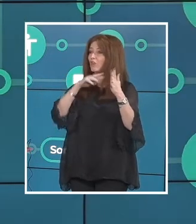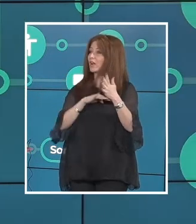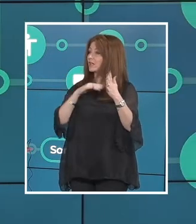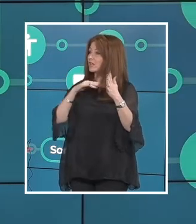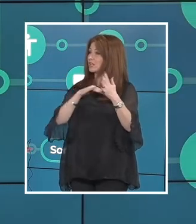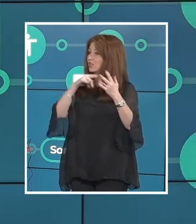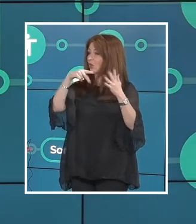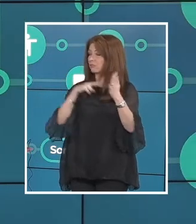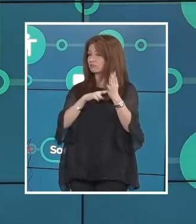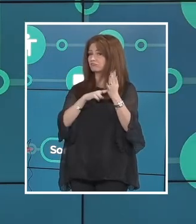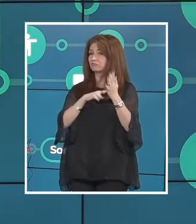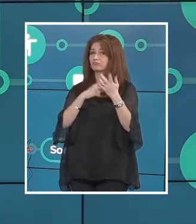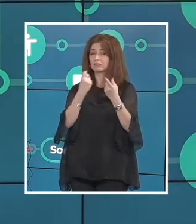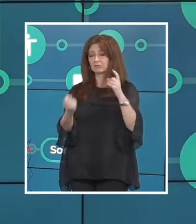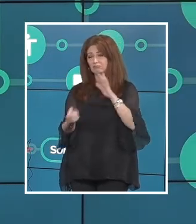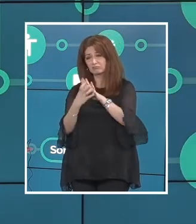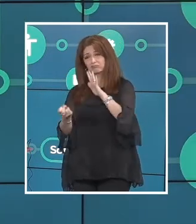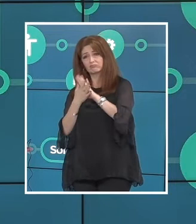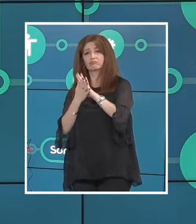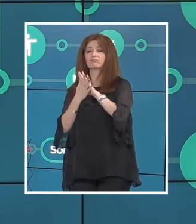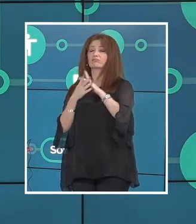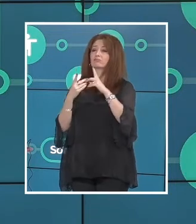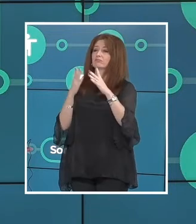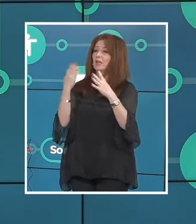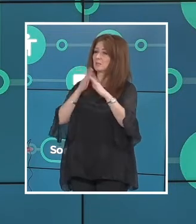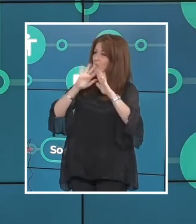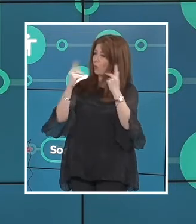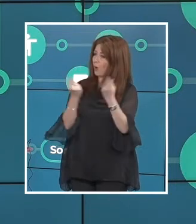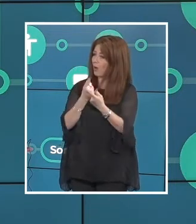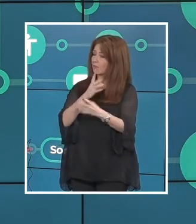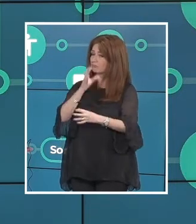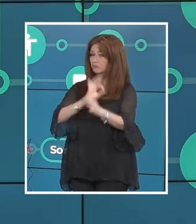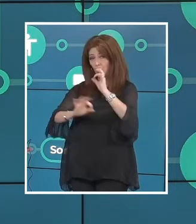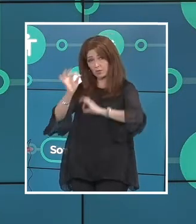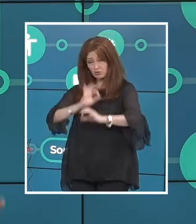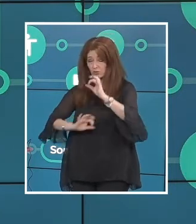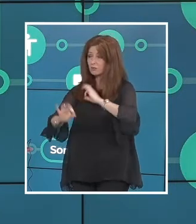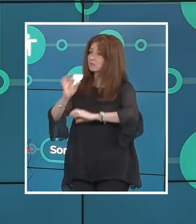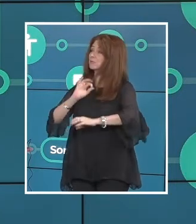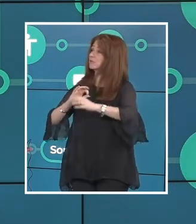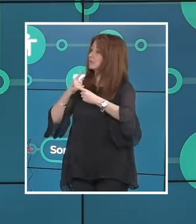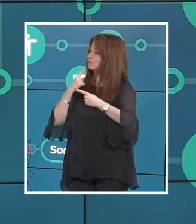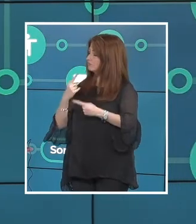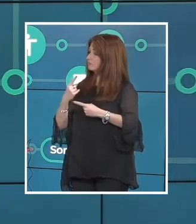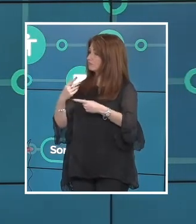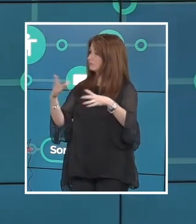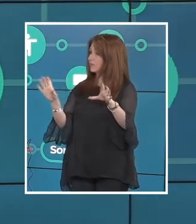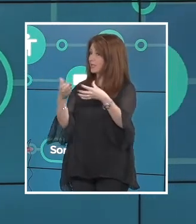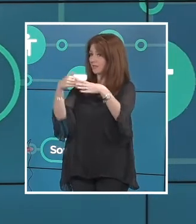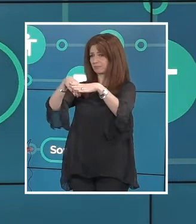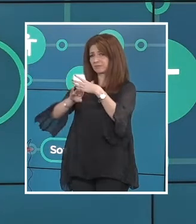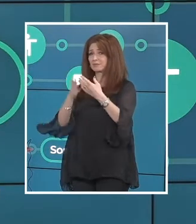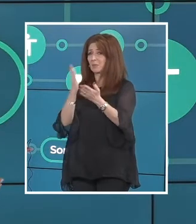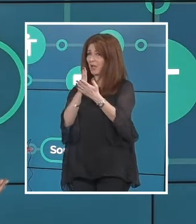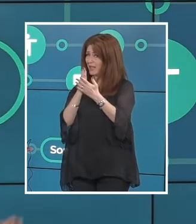people will post different updates in the accessibility world. They'll ask questions. And yes, our team is in there, but we're really not navigating